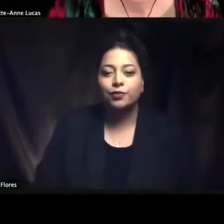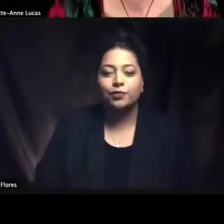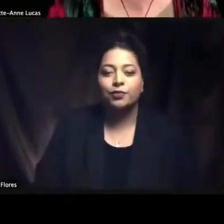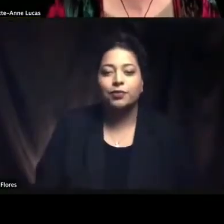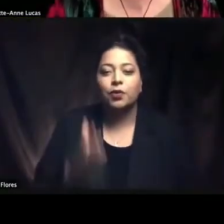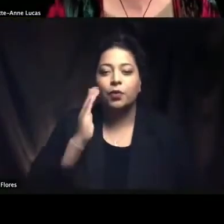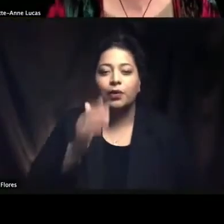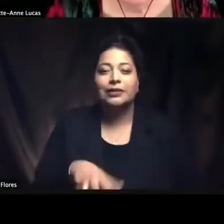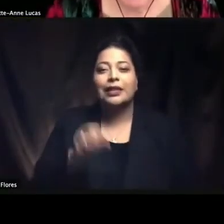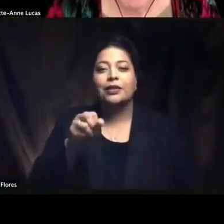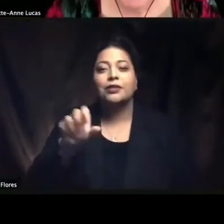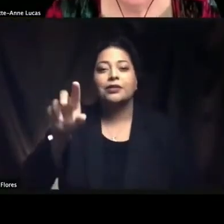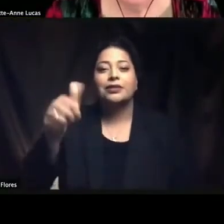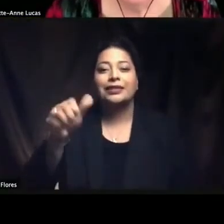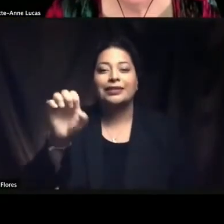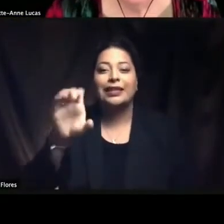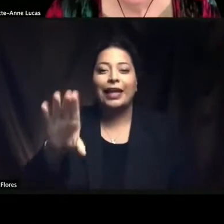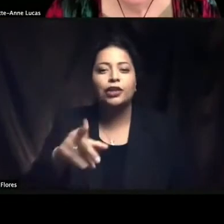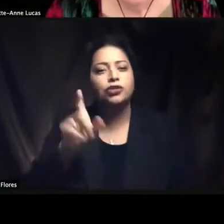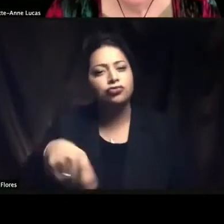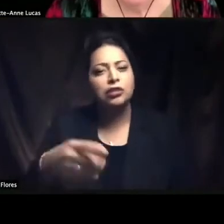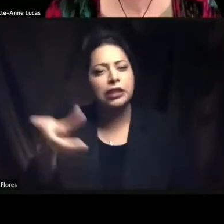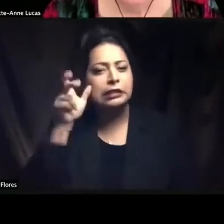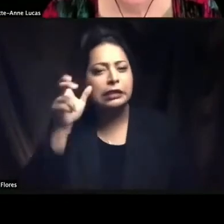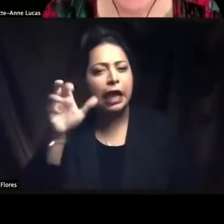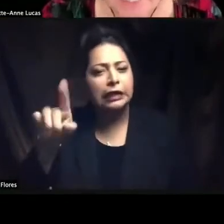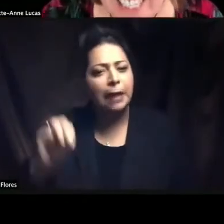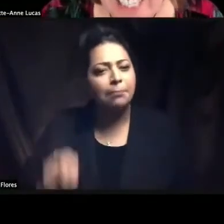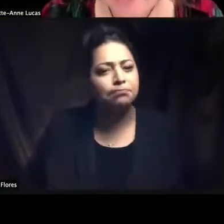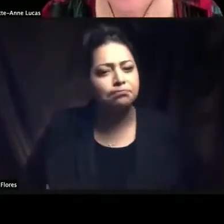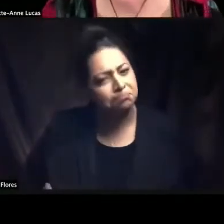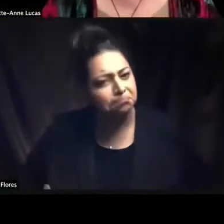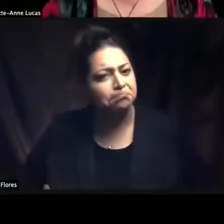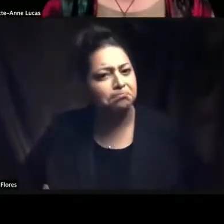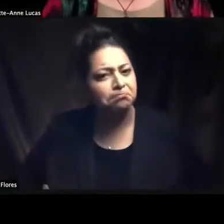take 10 seconds of my time to say, you better listen to Adam.